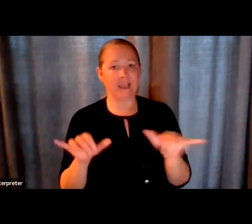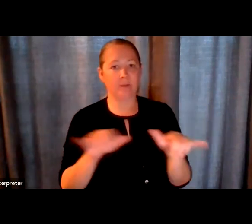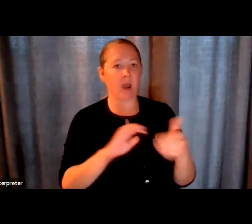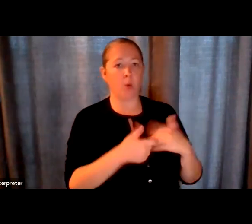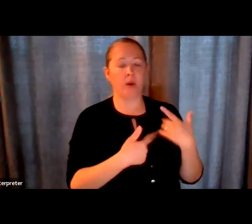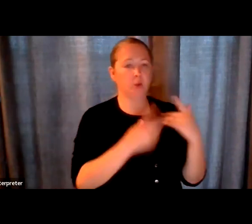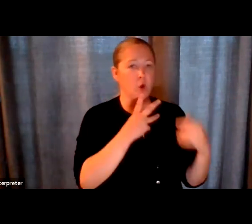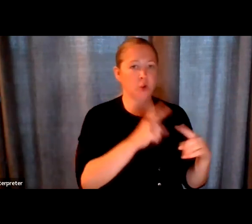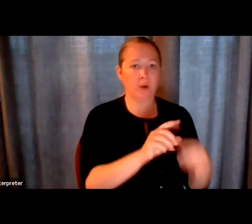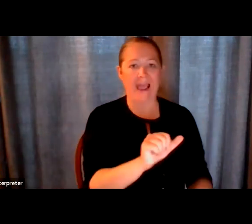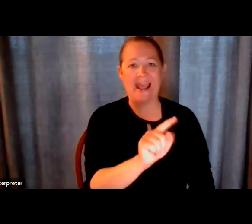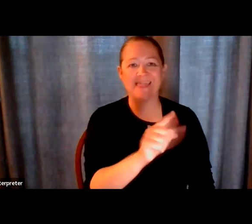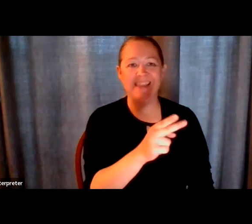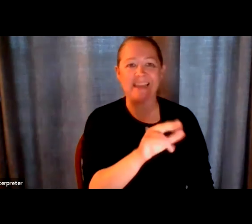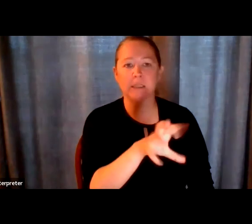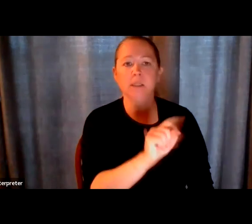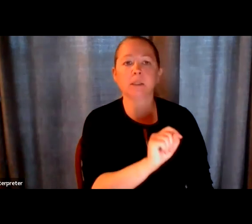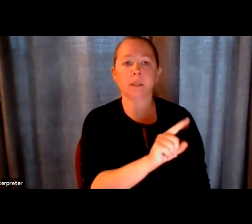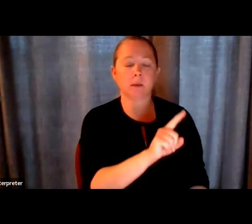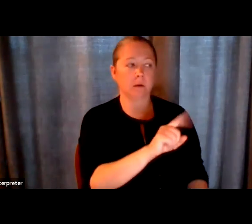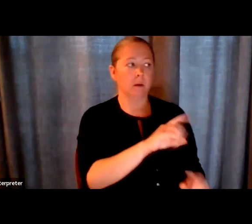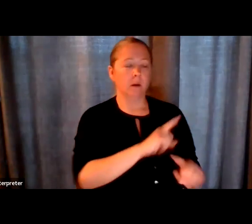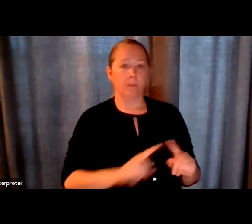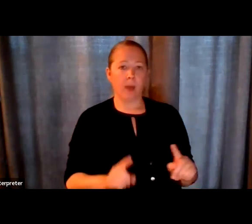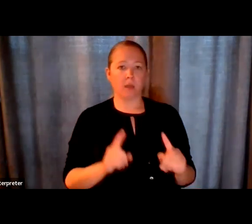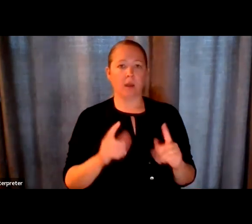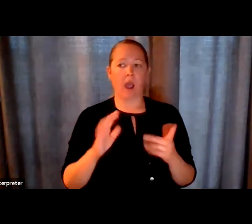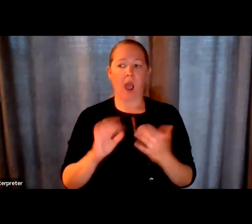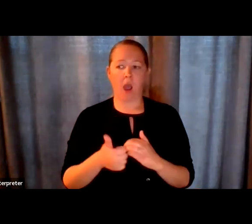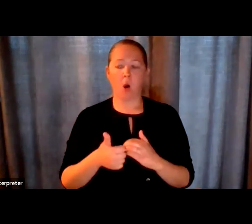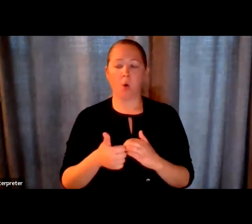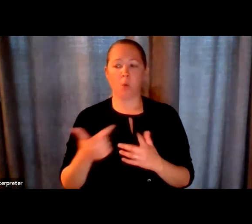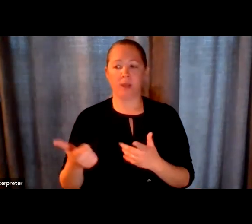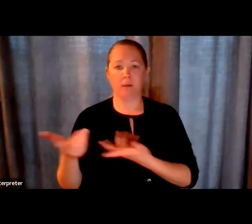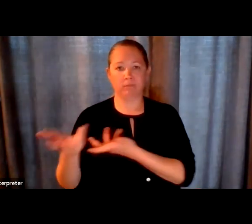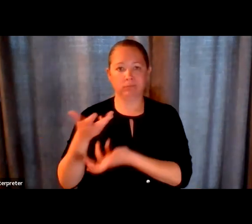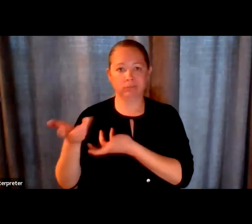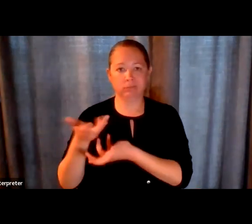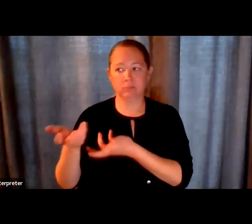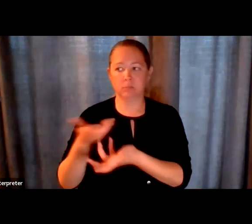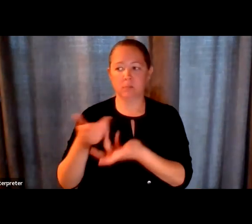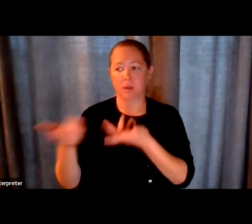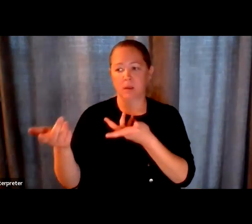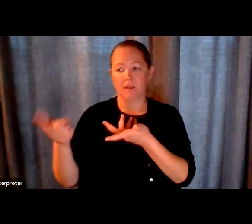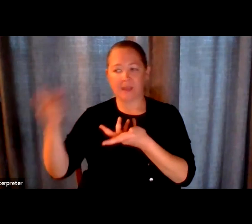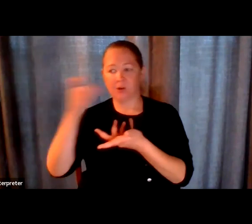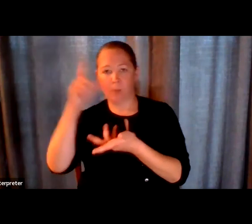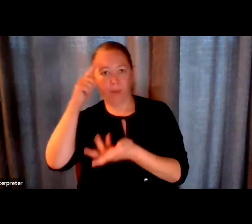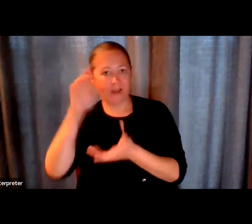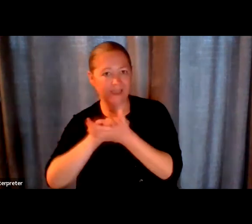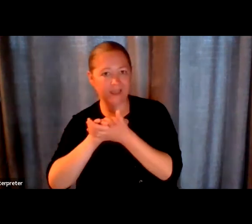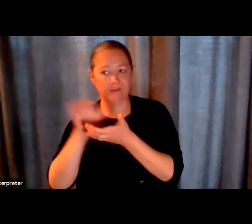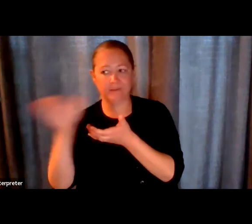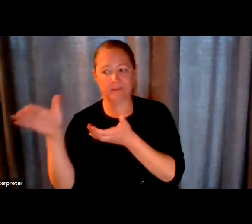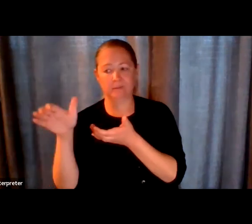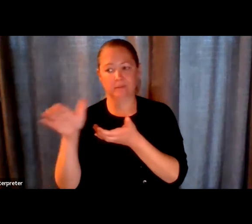but it is how we're going to talk to people who don't believe what we believe about church-state separation and do it in a way that can actually move them, which I